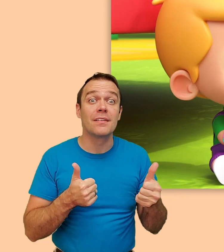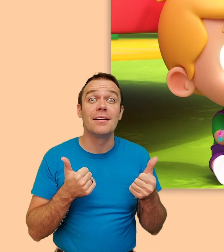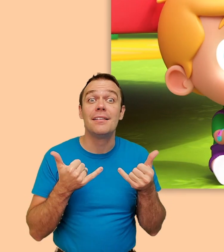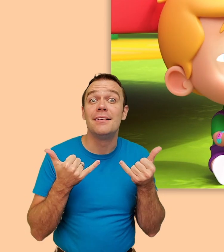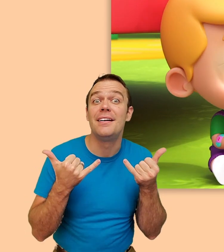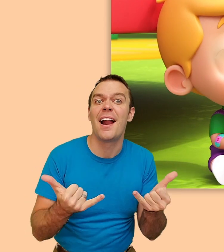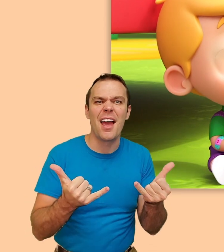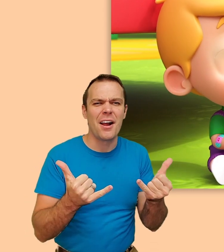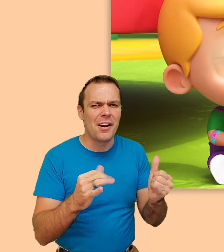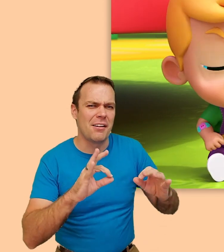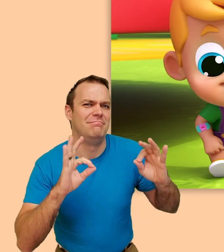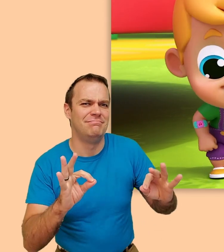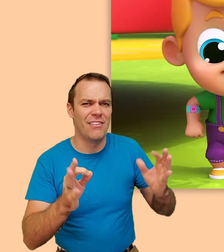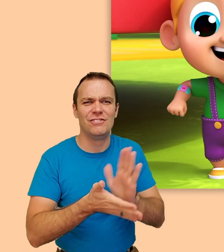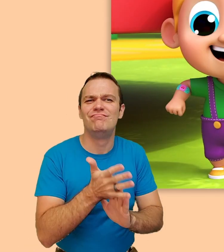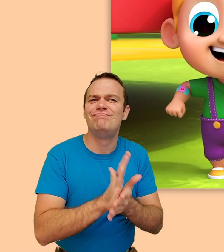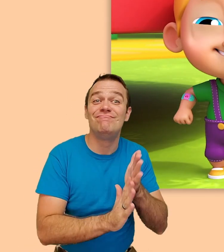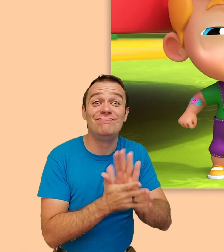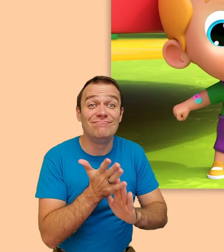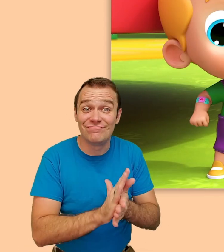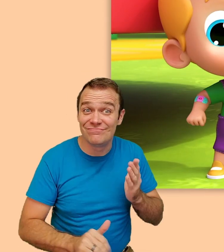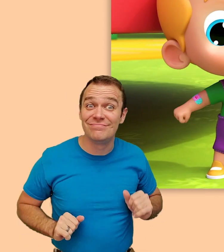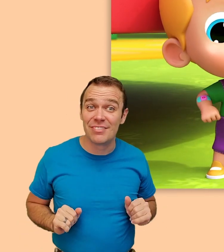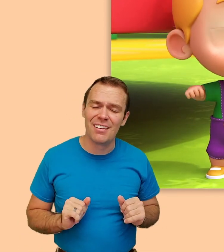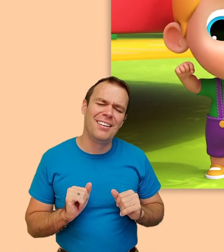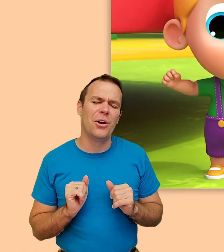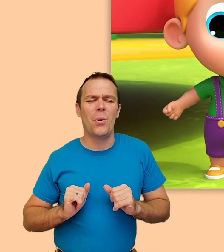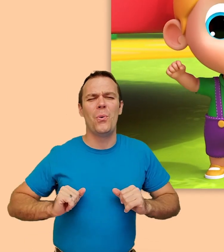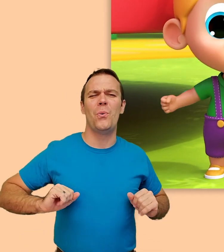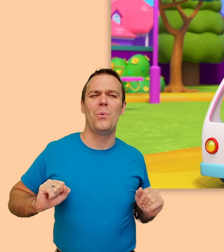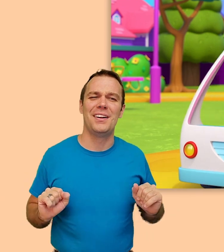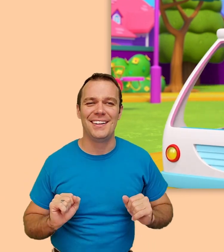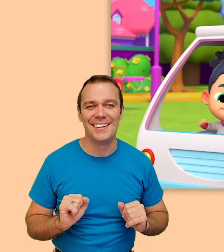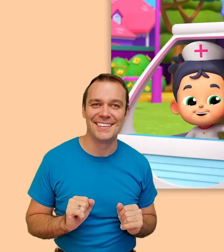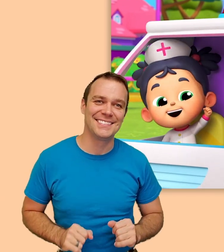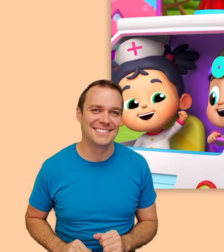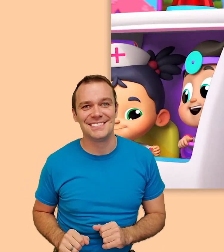And we're all done. Oh, oh.